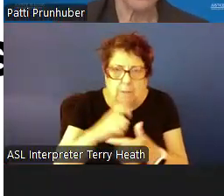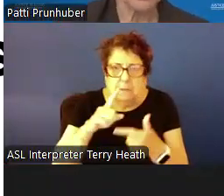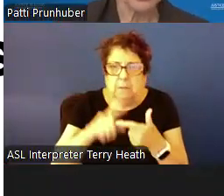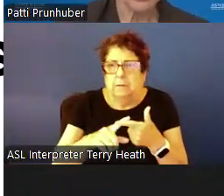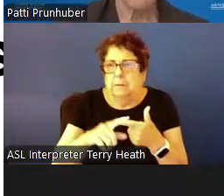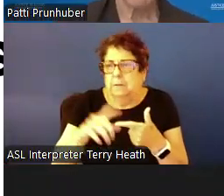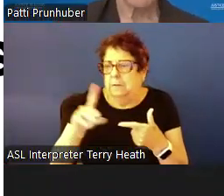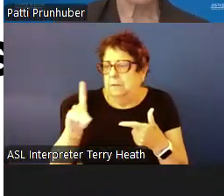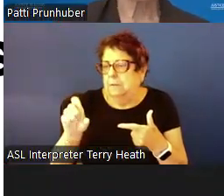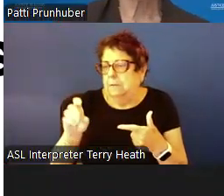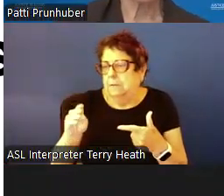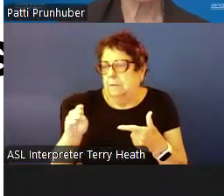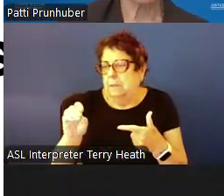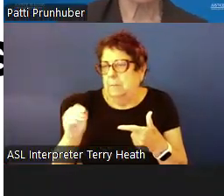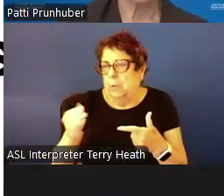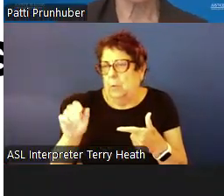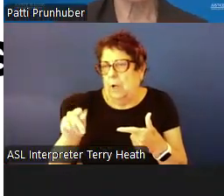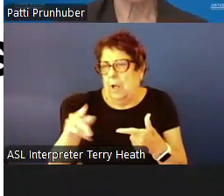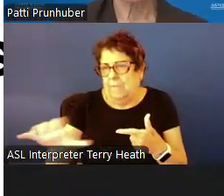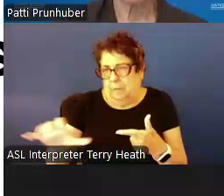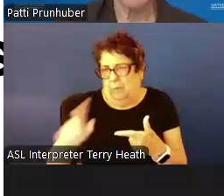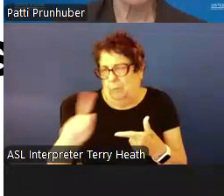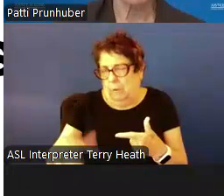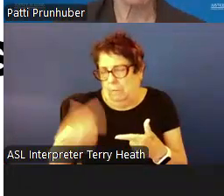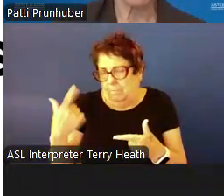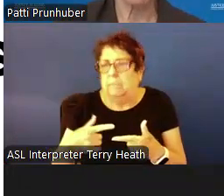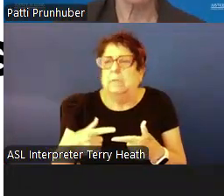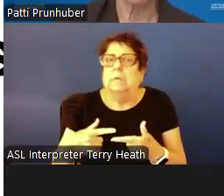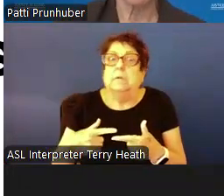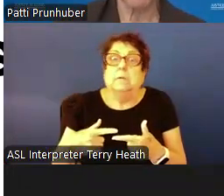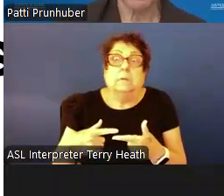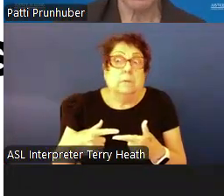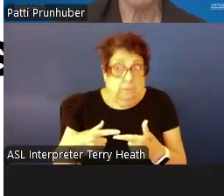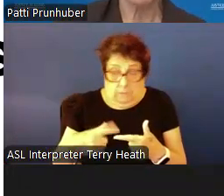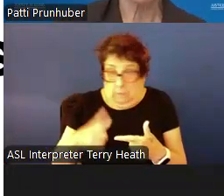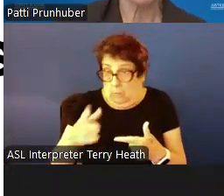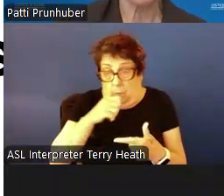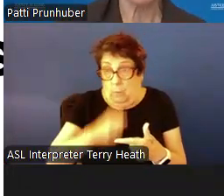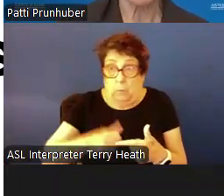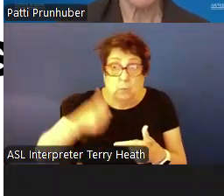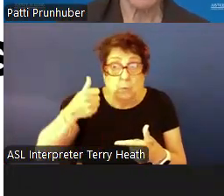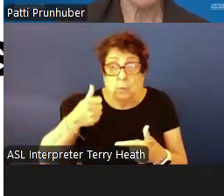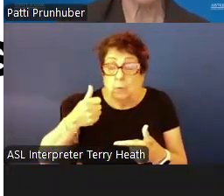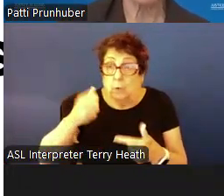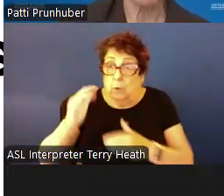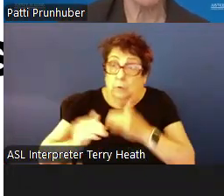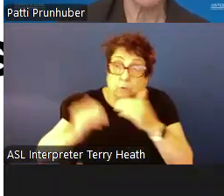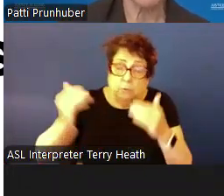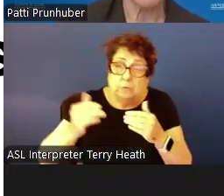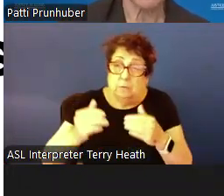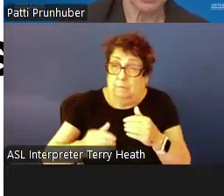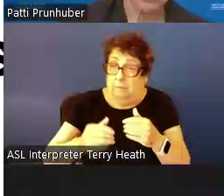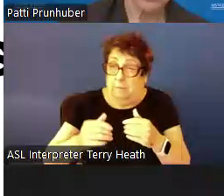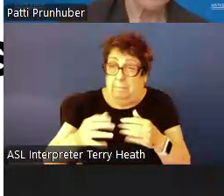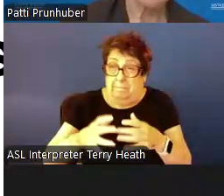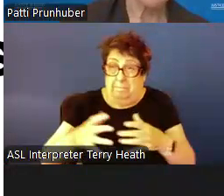demographic factors, that older adults were the fastest growing group of individuals entering